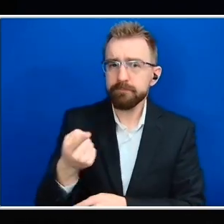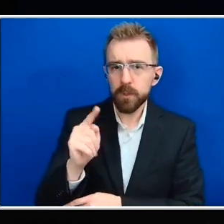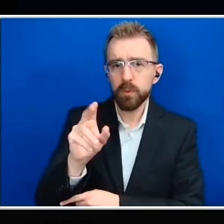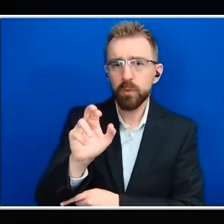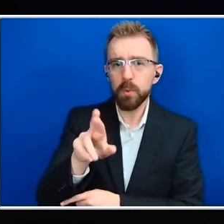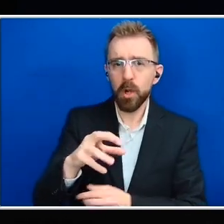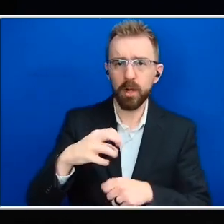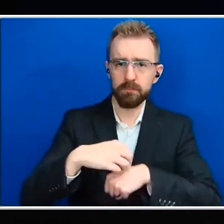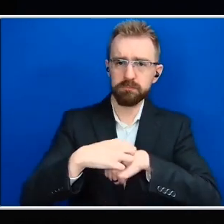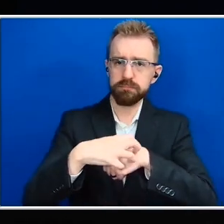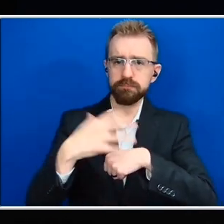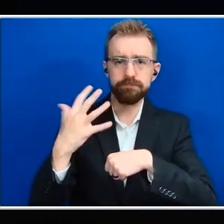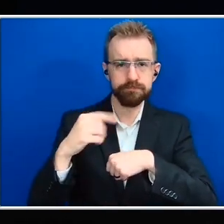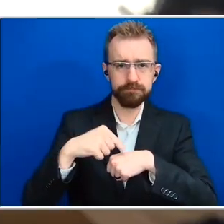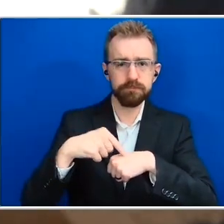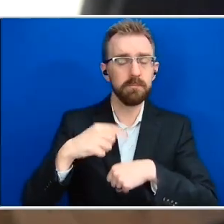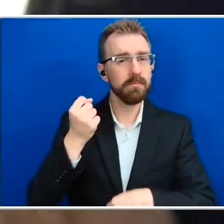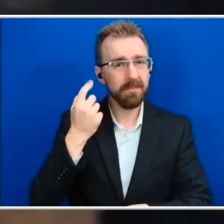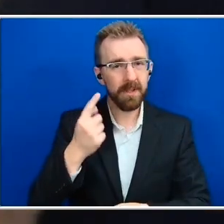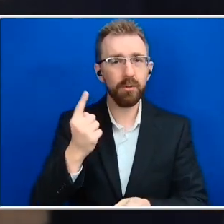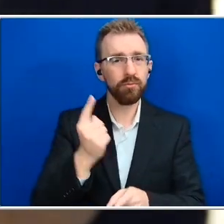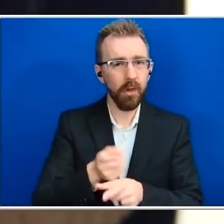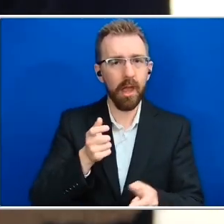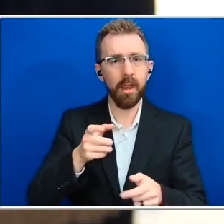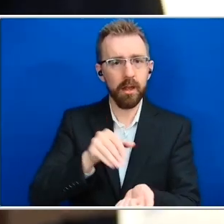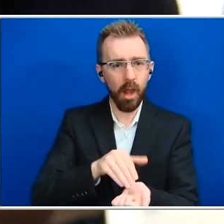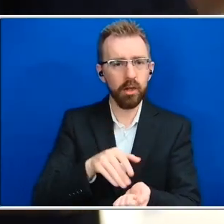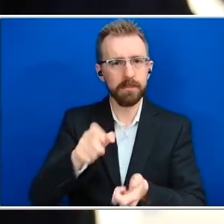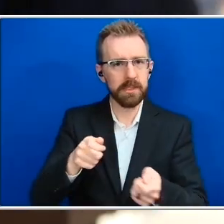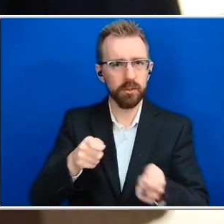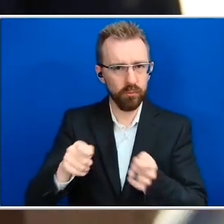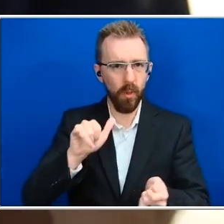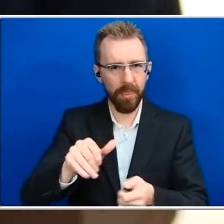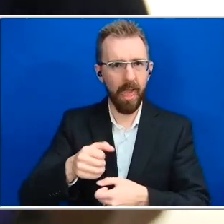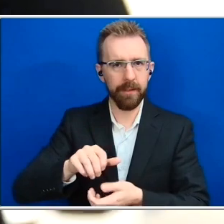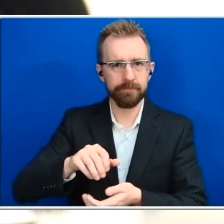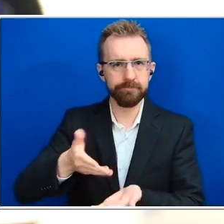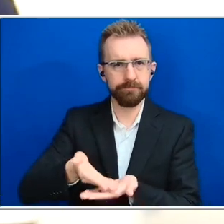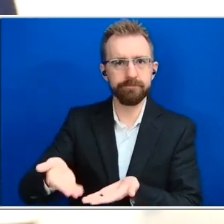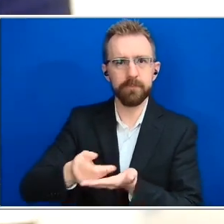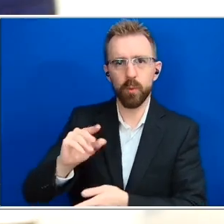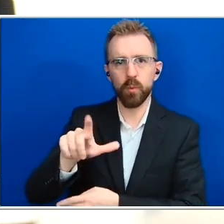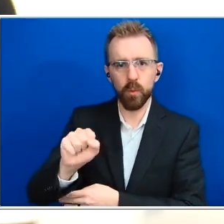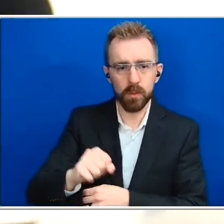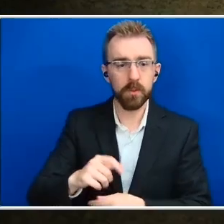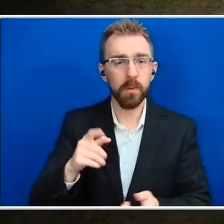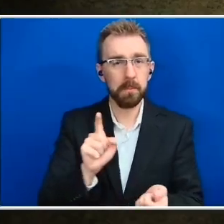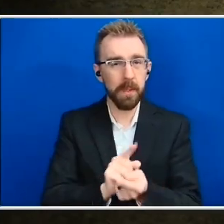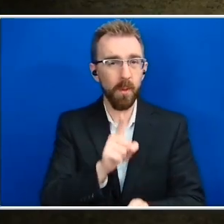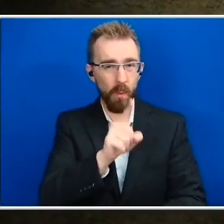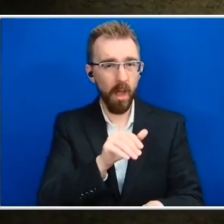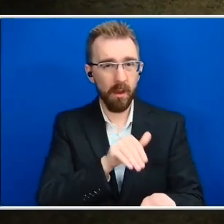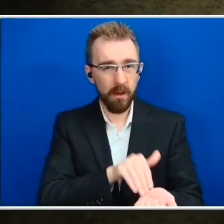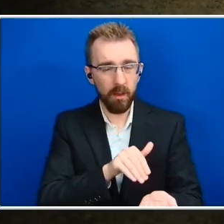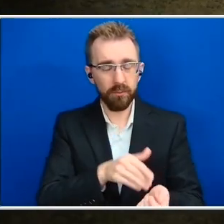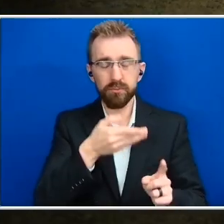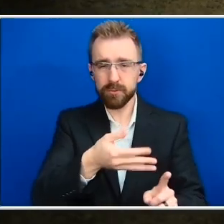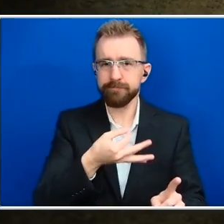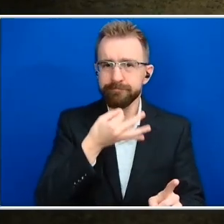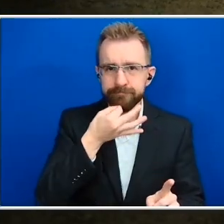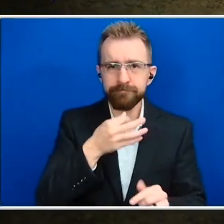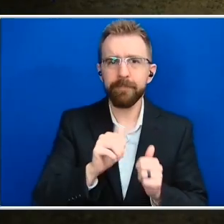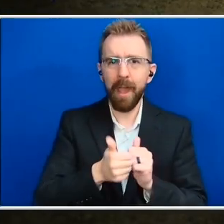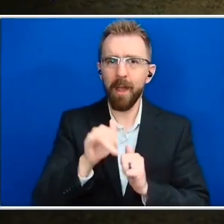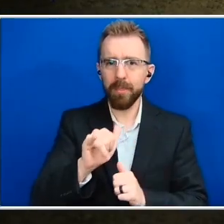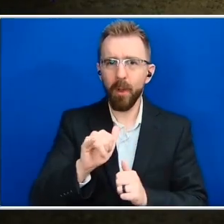the right doctor is at the controls. Today, we're meeting one such expert to learn how these advanced endoscopic procedures compare